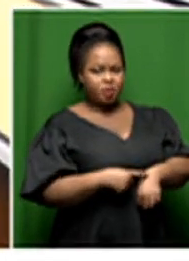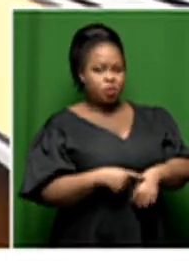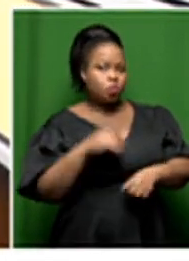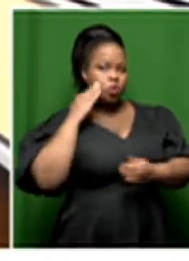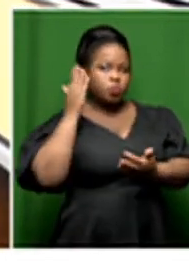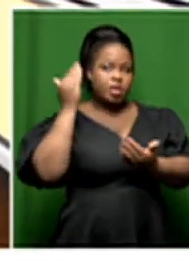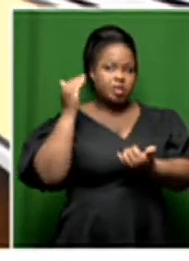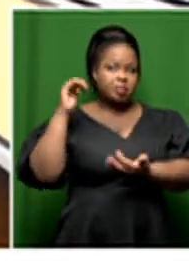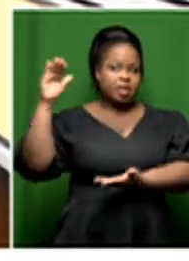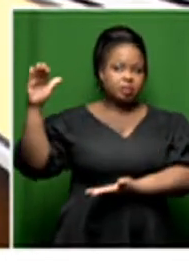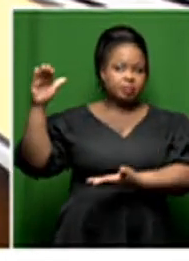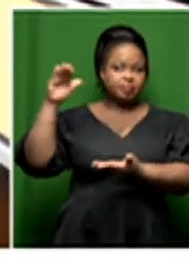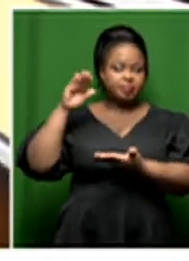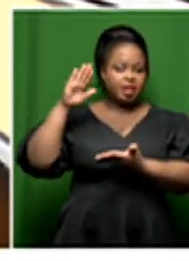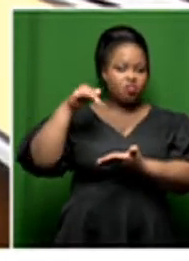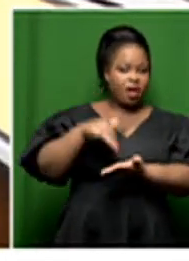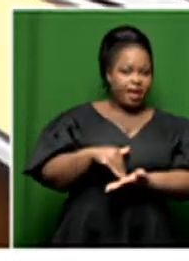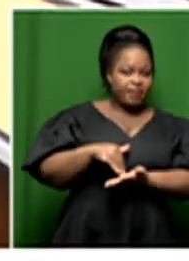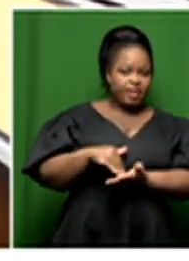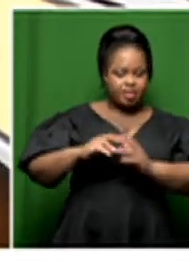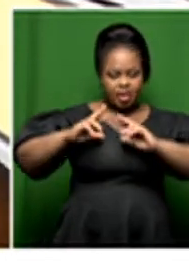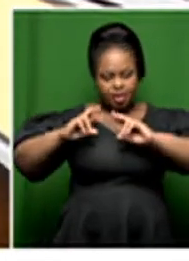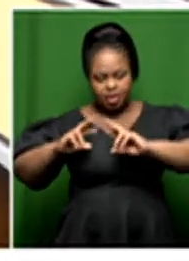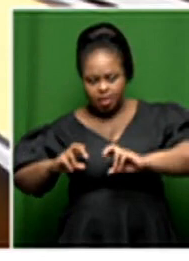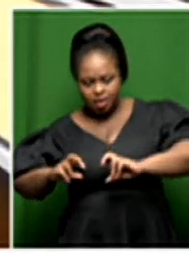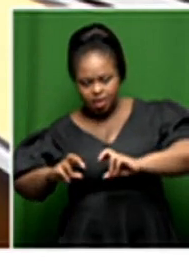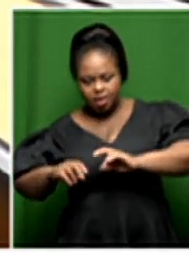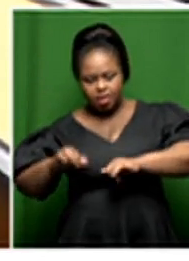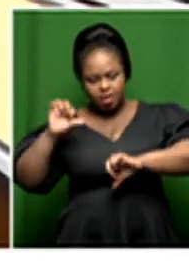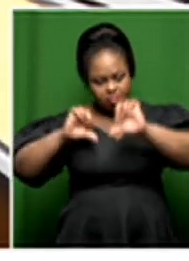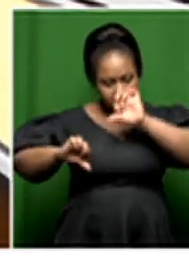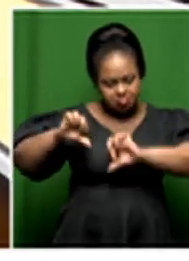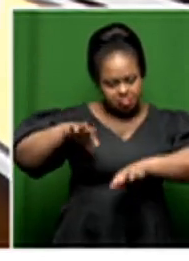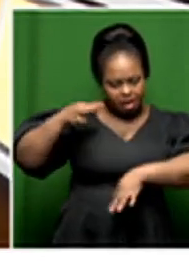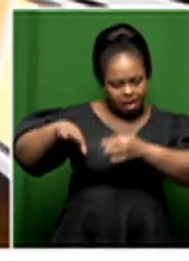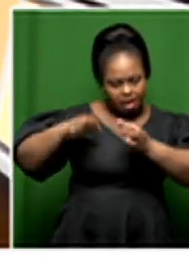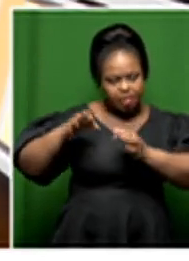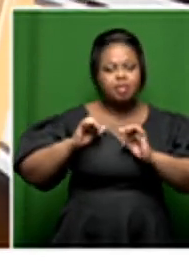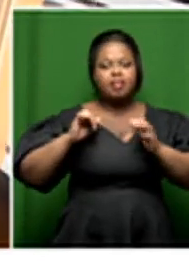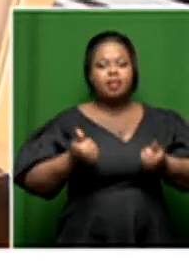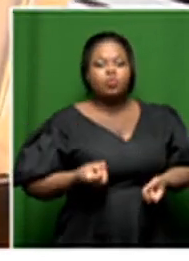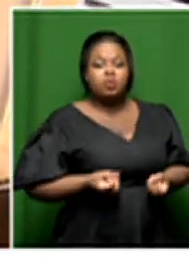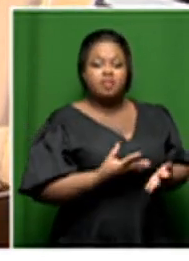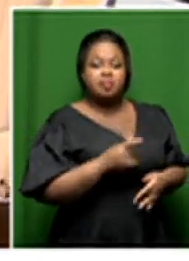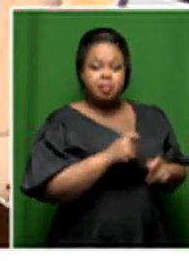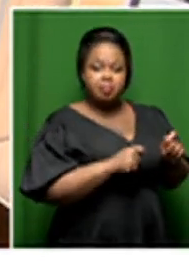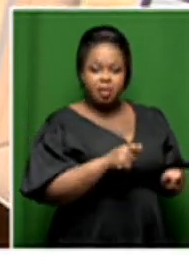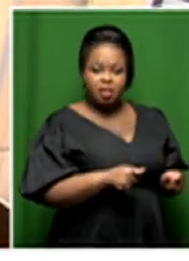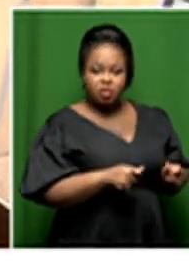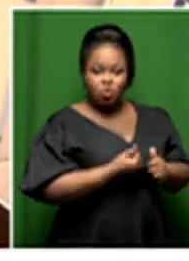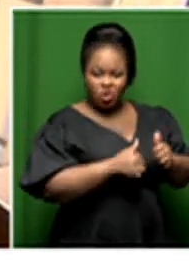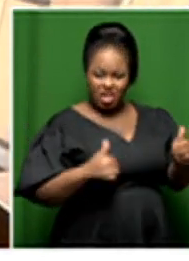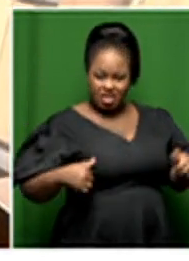receiving these vaccines and actually administering them. So we're still a while away from this. Leanne,